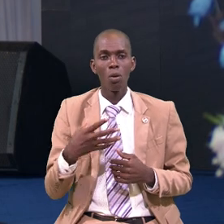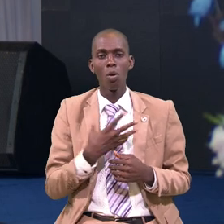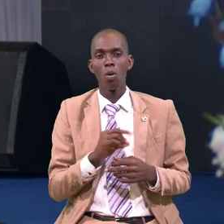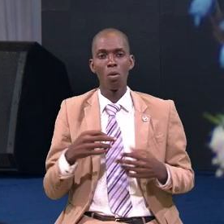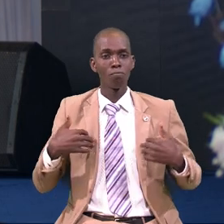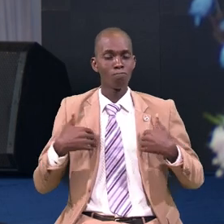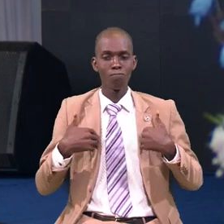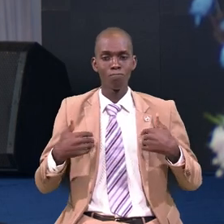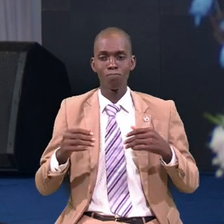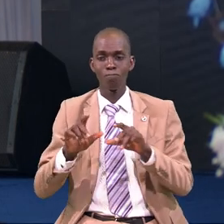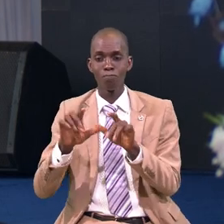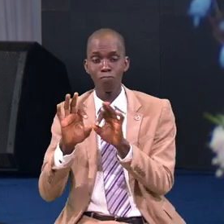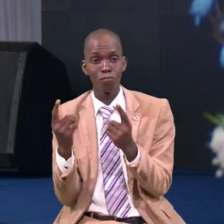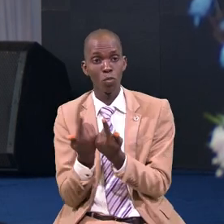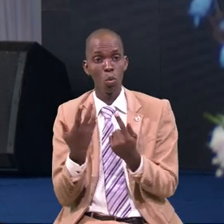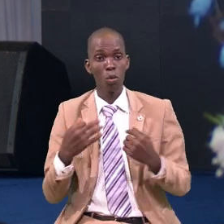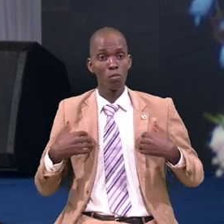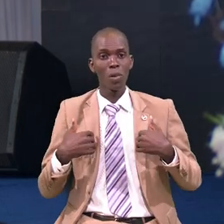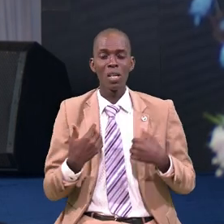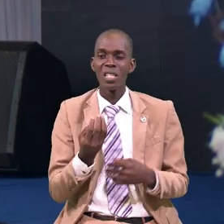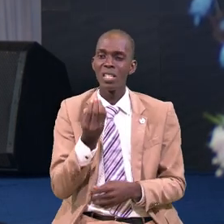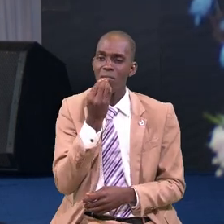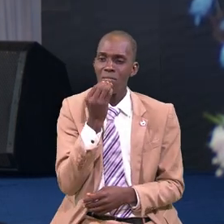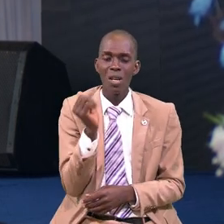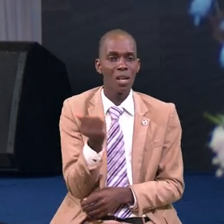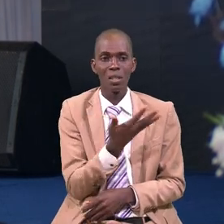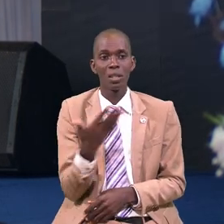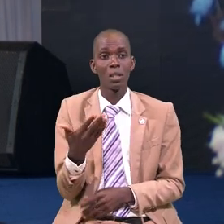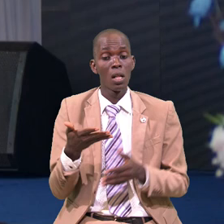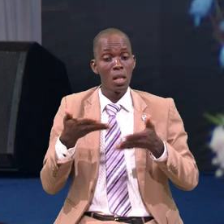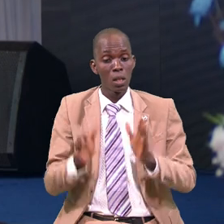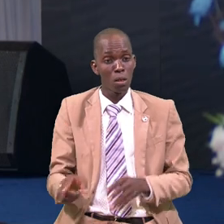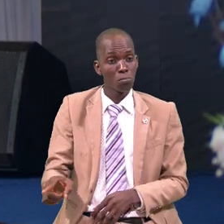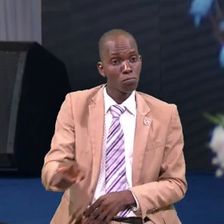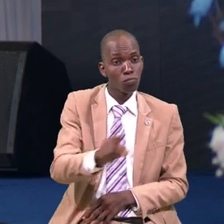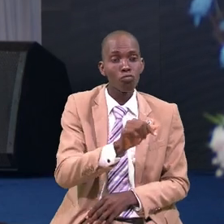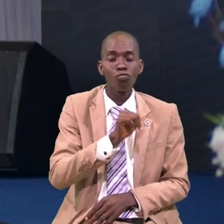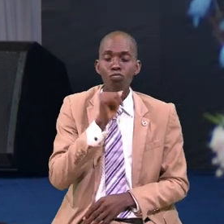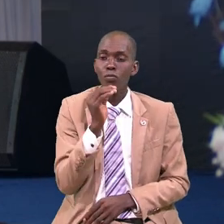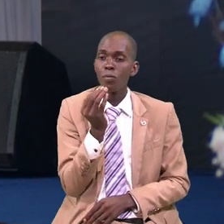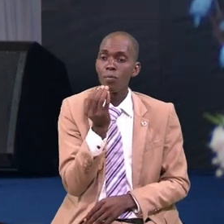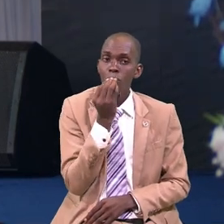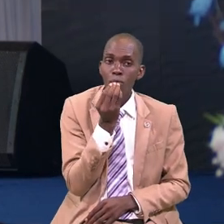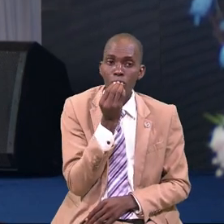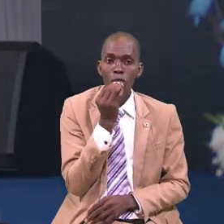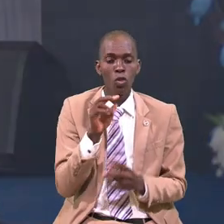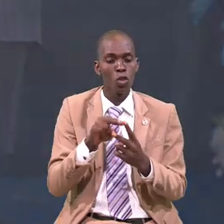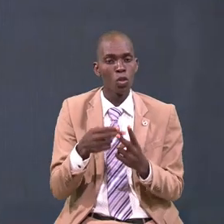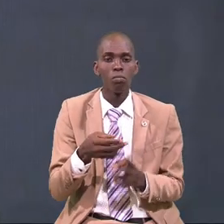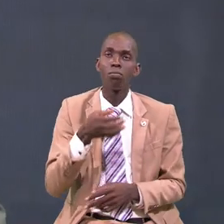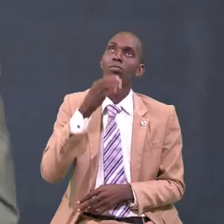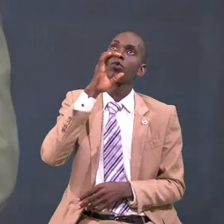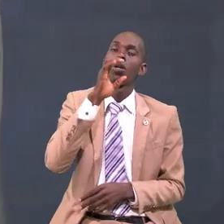taste anything, and let them not feed nor drink water.